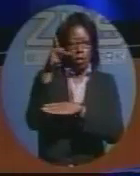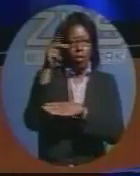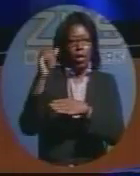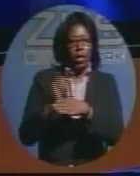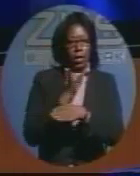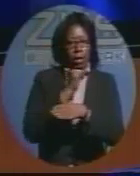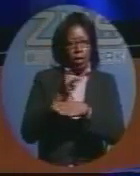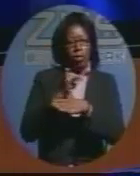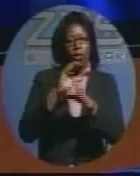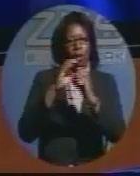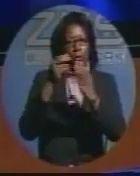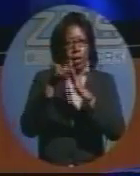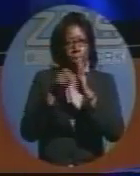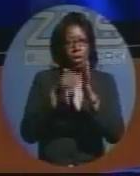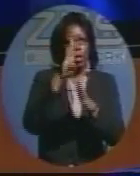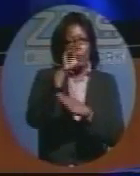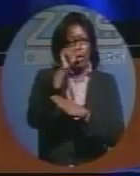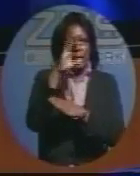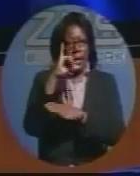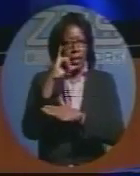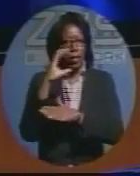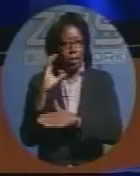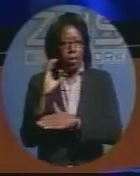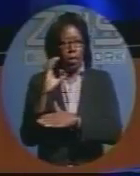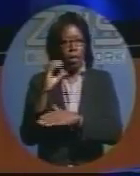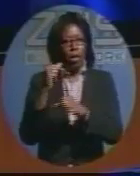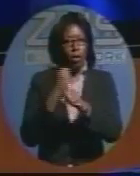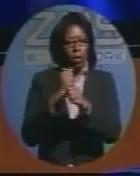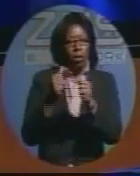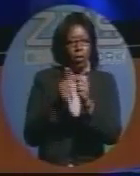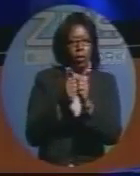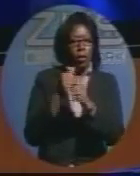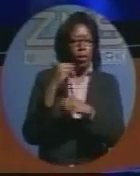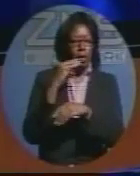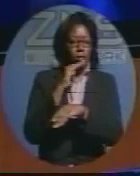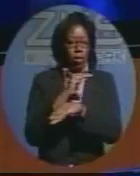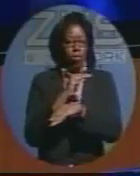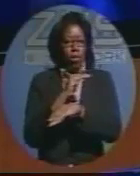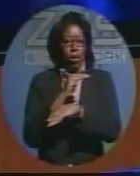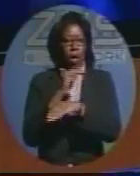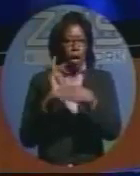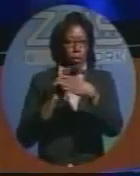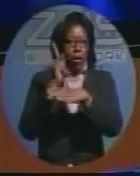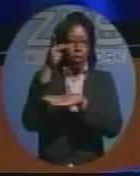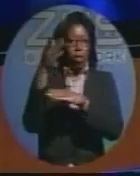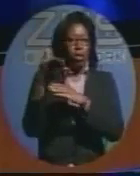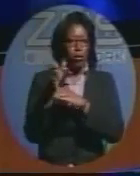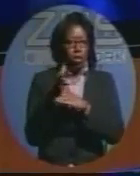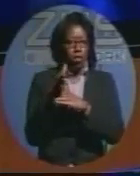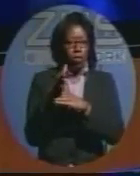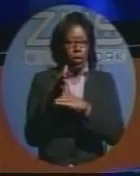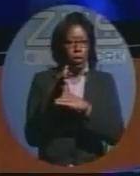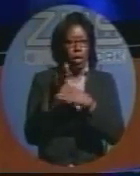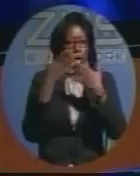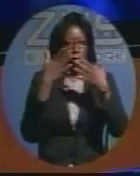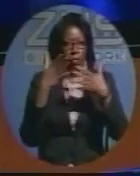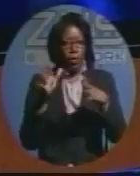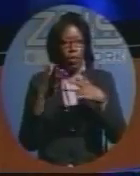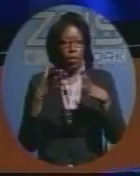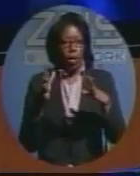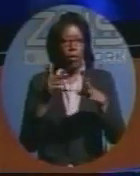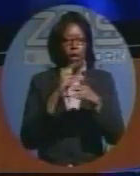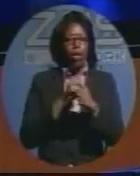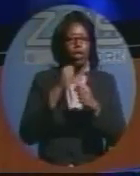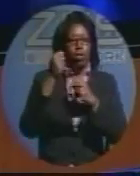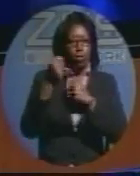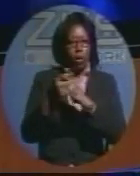industrial corporation BAIC, along with consultants from the Ministry of Agriculture and Fisheries, recently completed a trade mission to